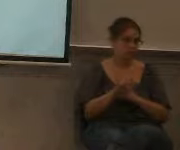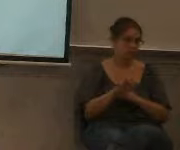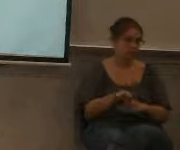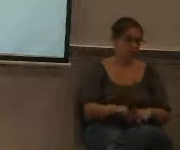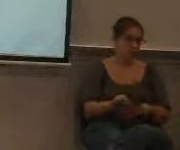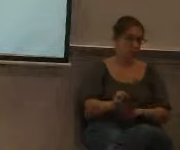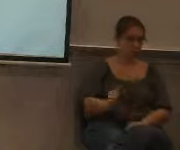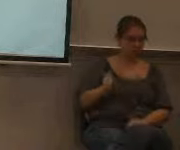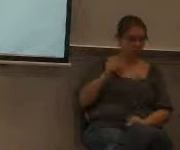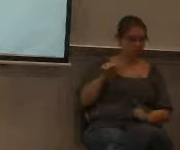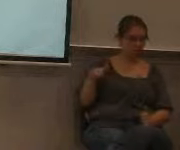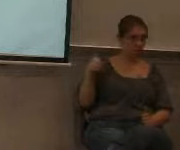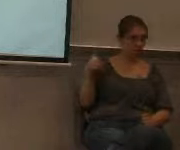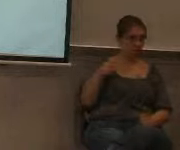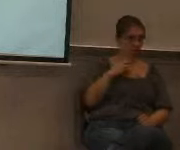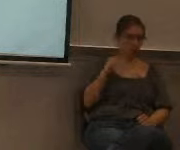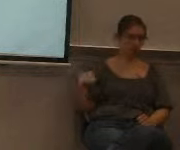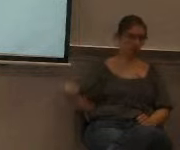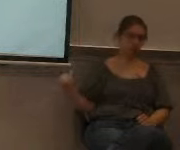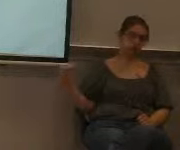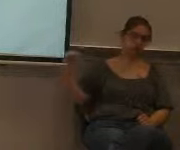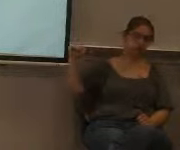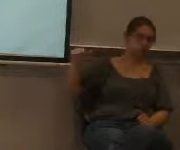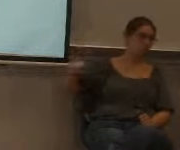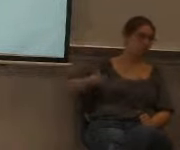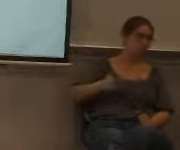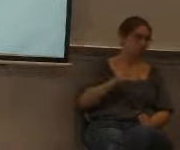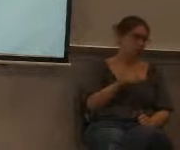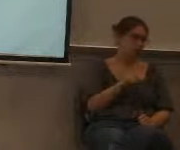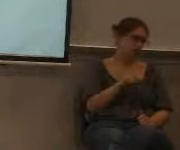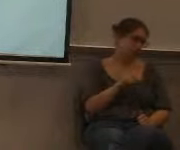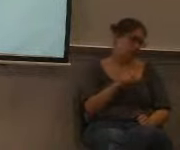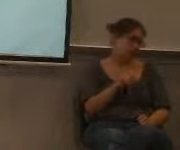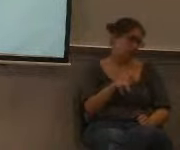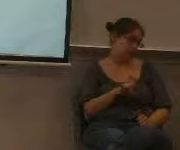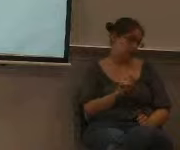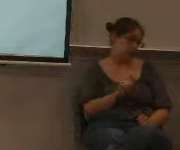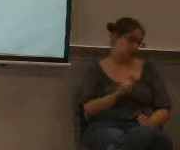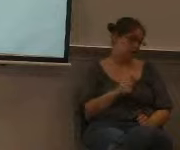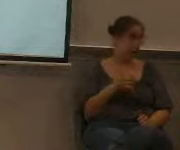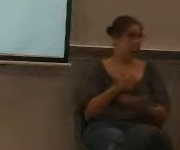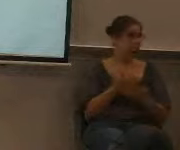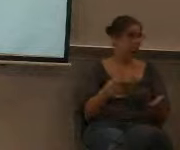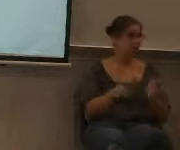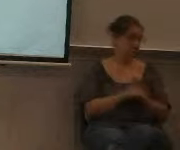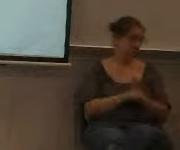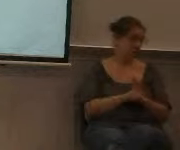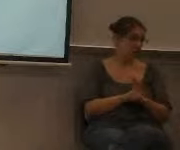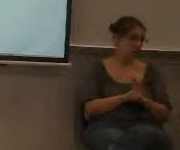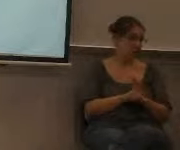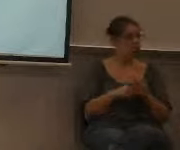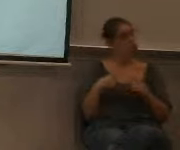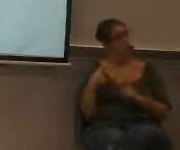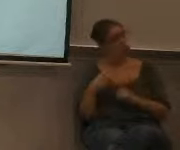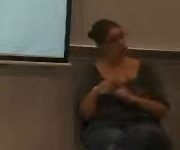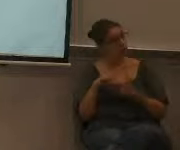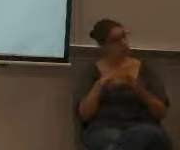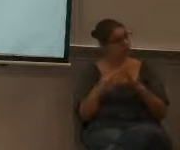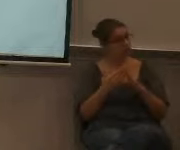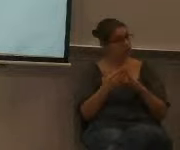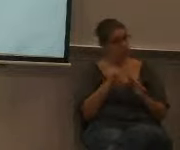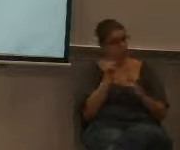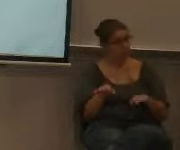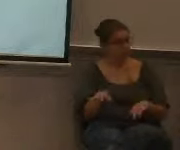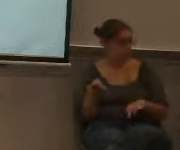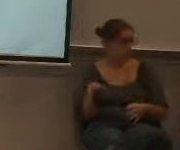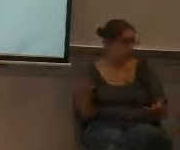up behind it, so the water backed up. So there's a lot of negative aspects to them. The positive ones being that the cities don't flood,